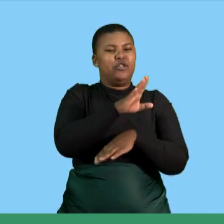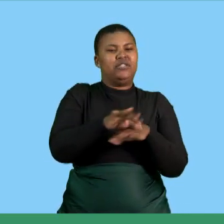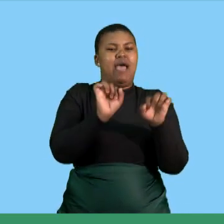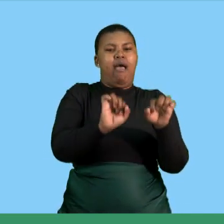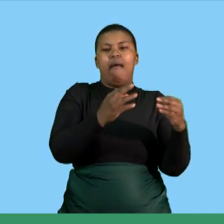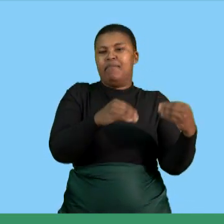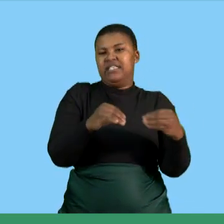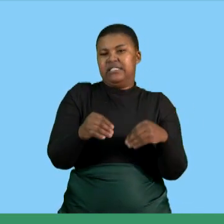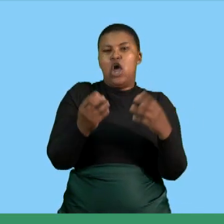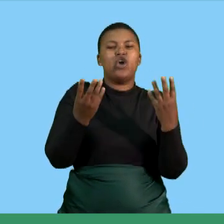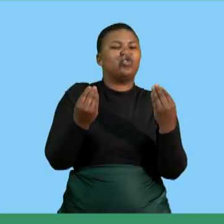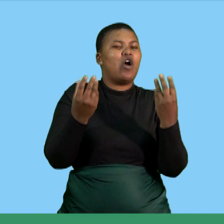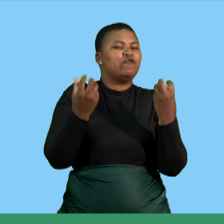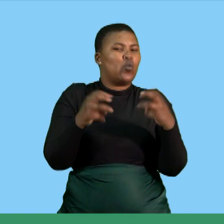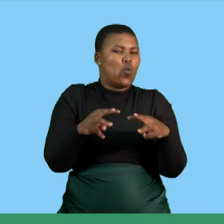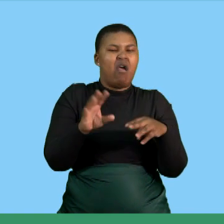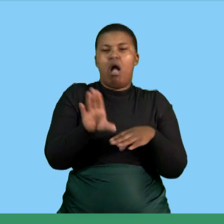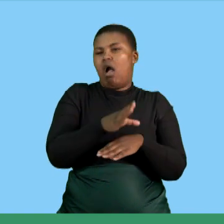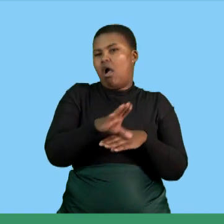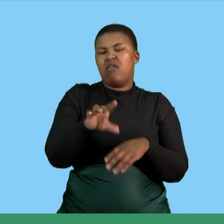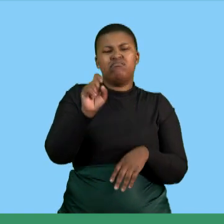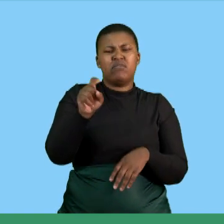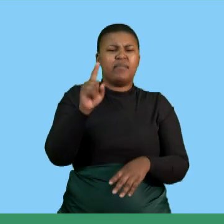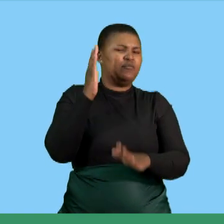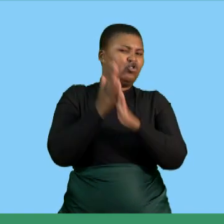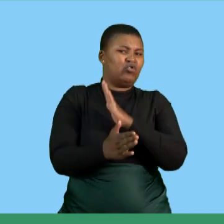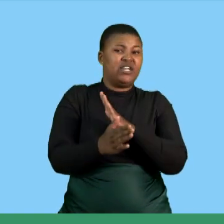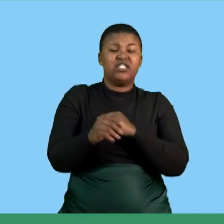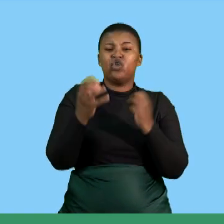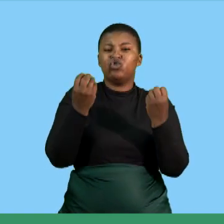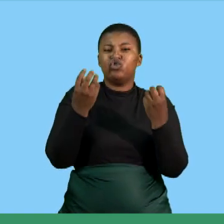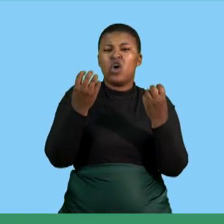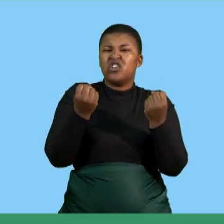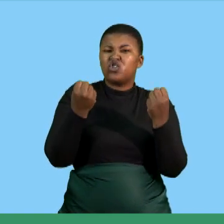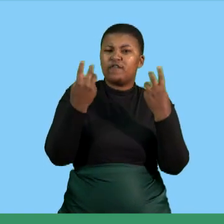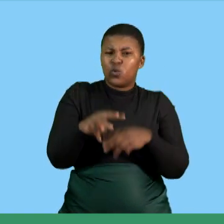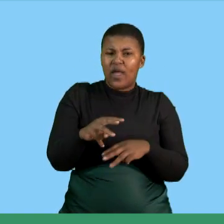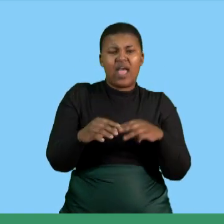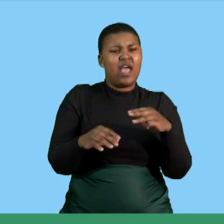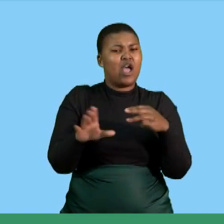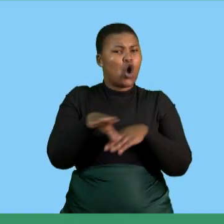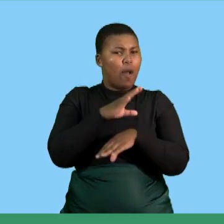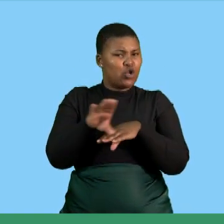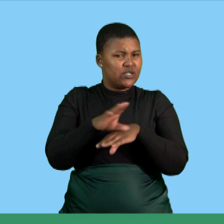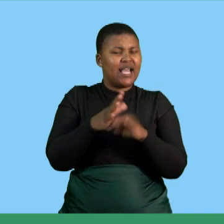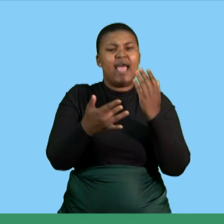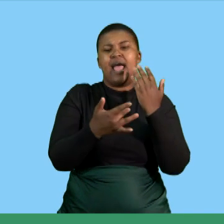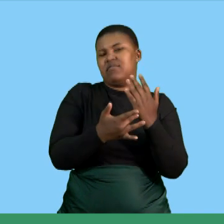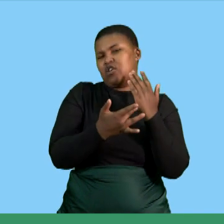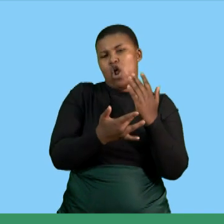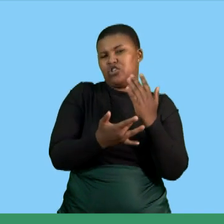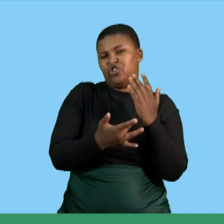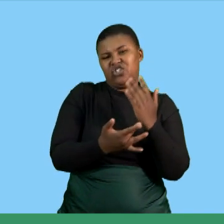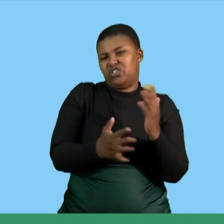business, computers. I think this is a quite straightforward one because software and computers are, of course,